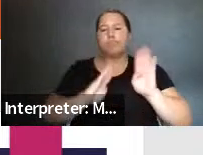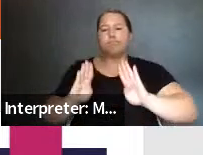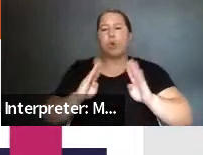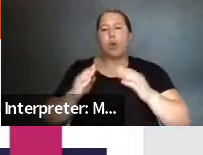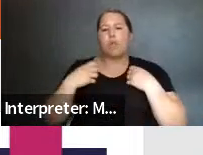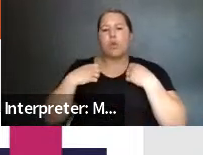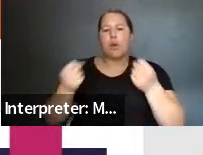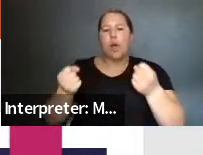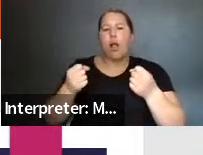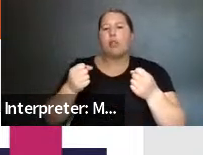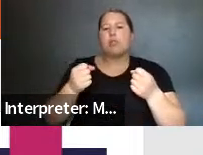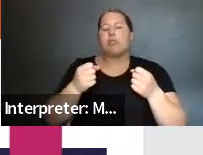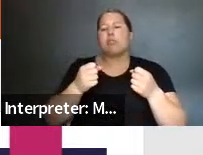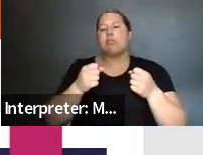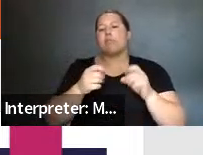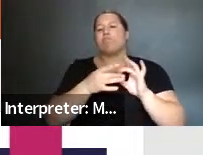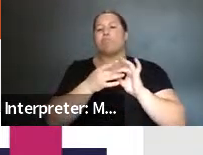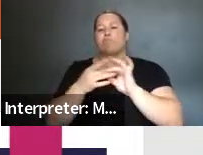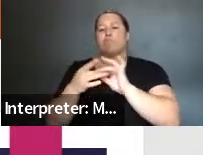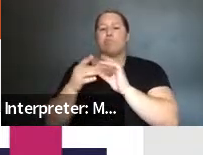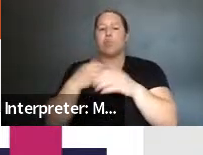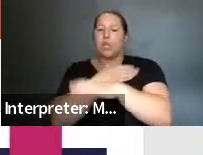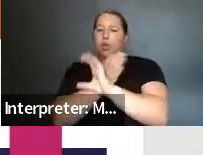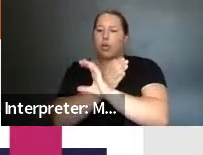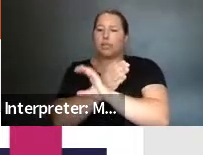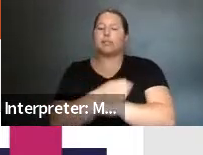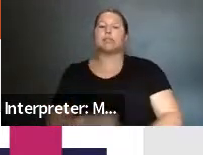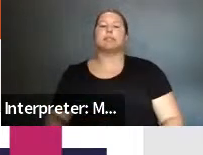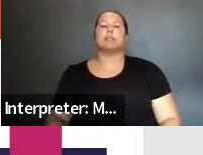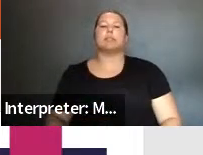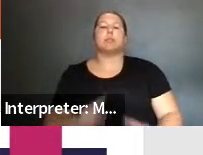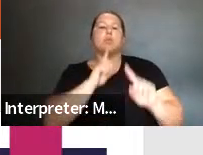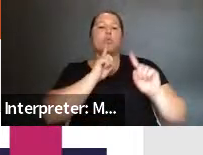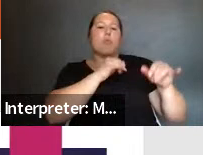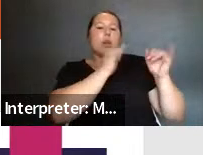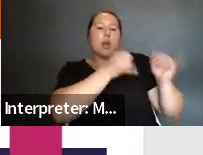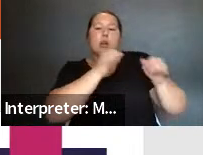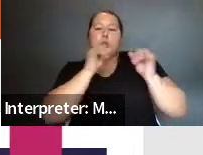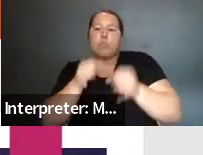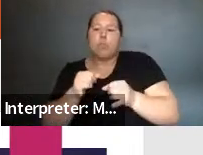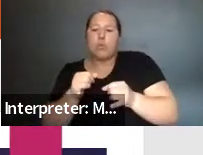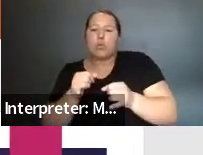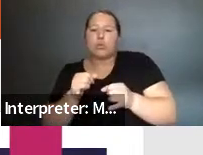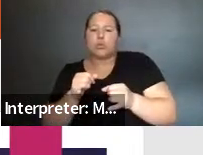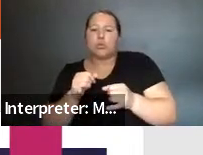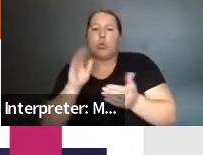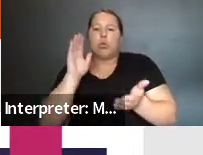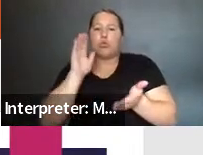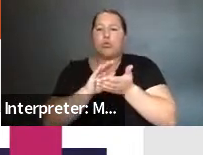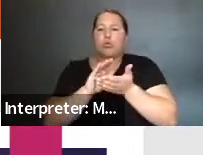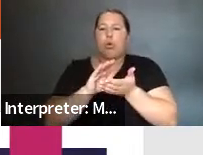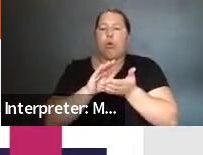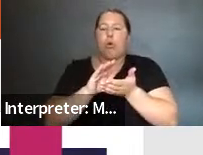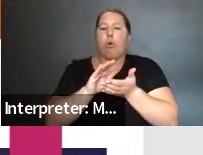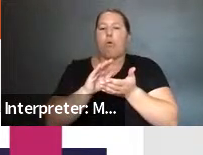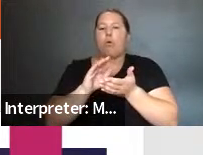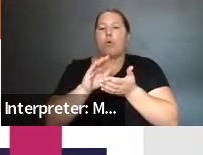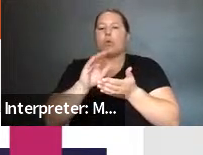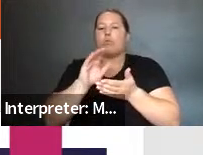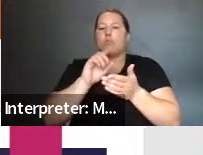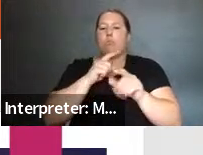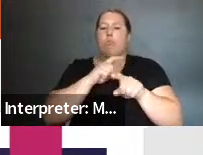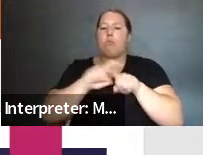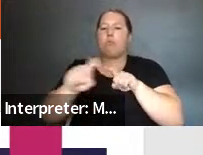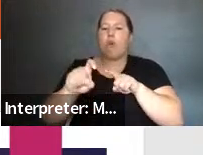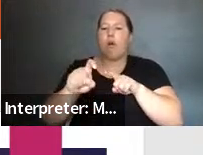residents face on a daily basis. They respond independently to low acuity calls, and I'll talk about that in a minute. But